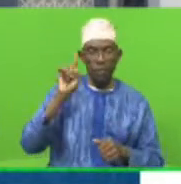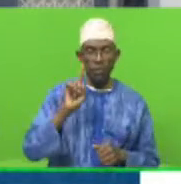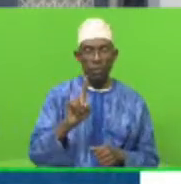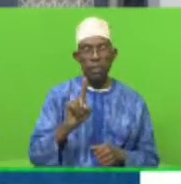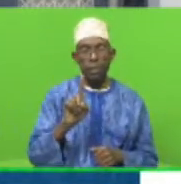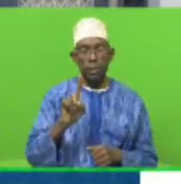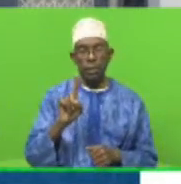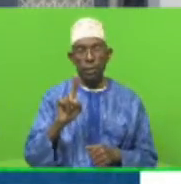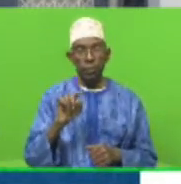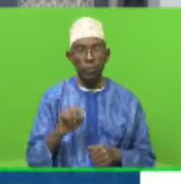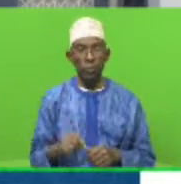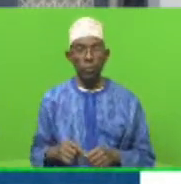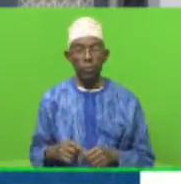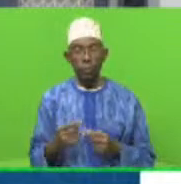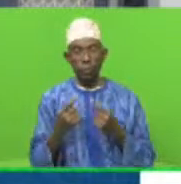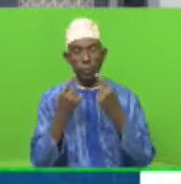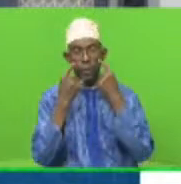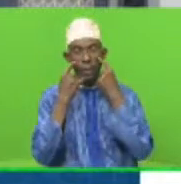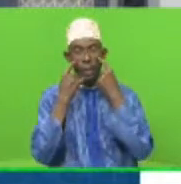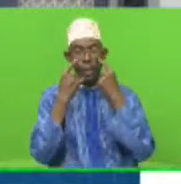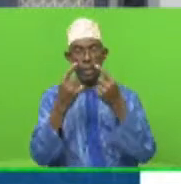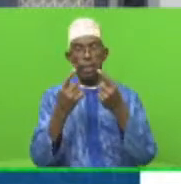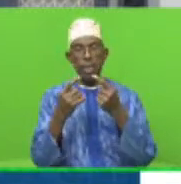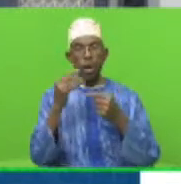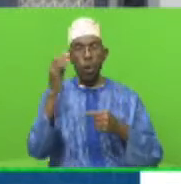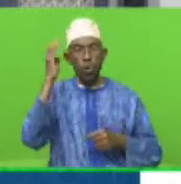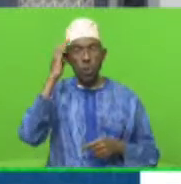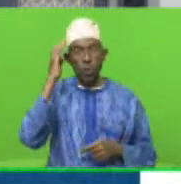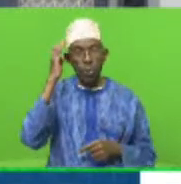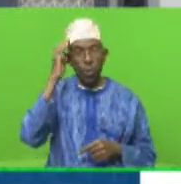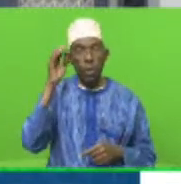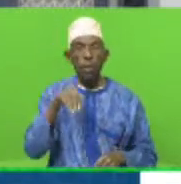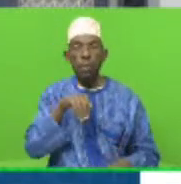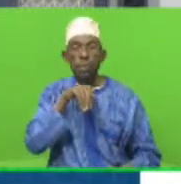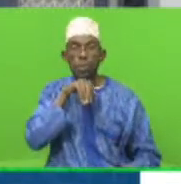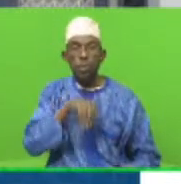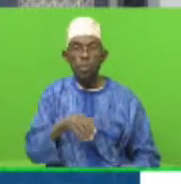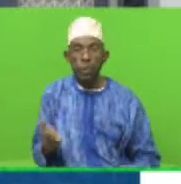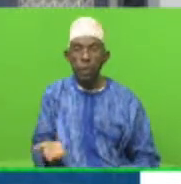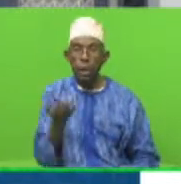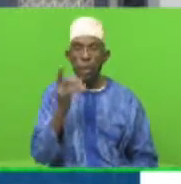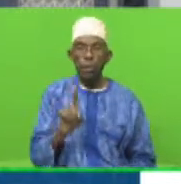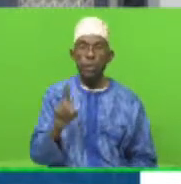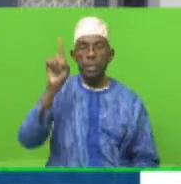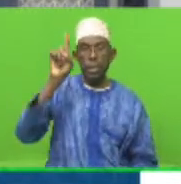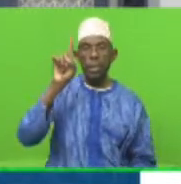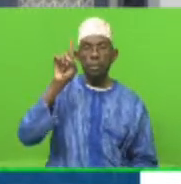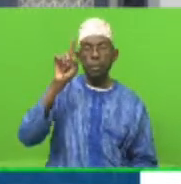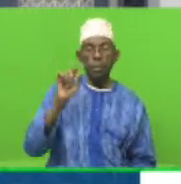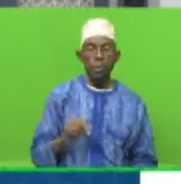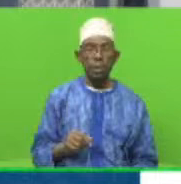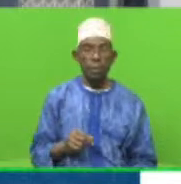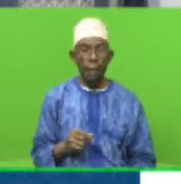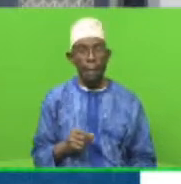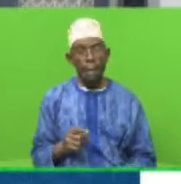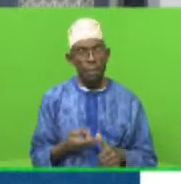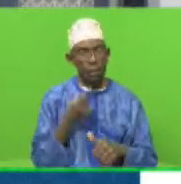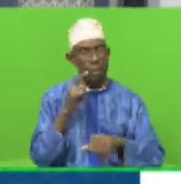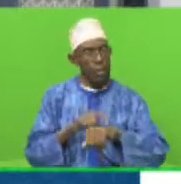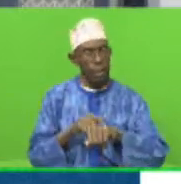awwalu ma ra'aytu aw 'araftu Rasulullah sallallahu alayhi wa sallam, Mughira ibn Shu'ba. The